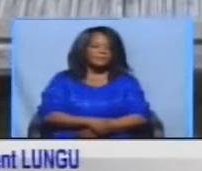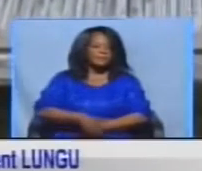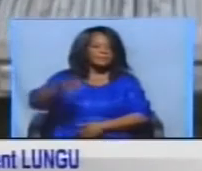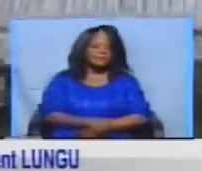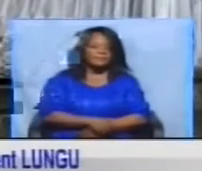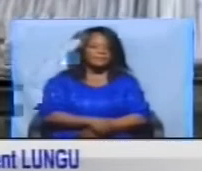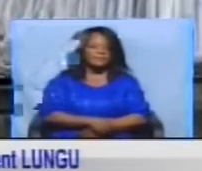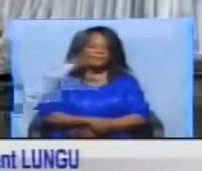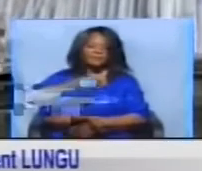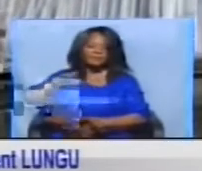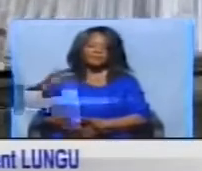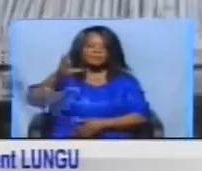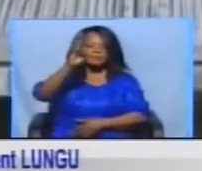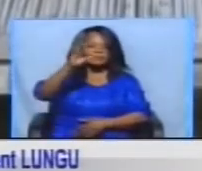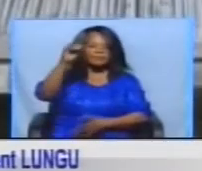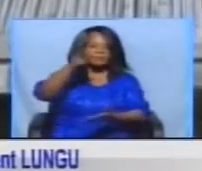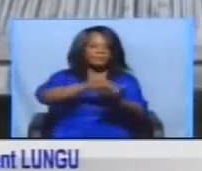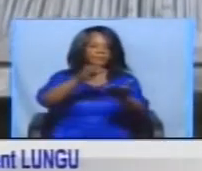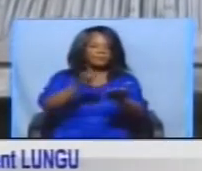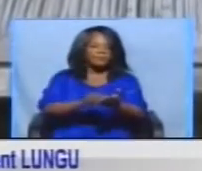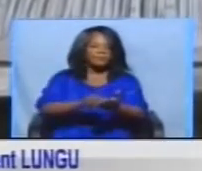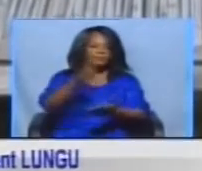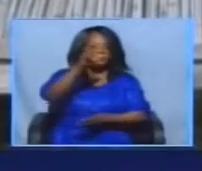Government has disbursed over 70 million kwacha to